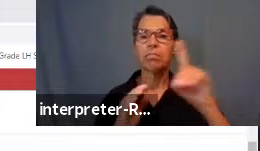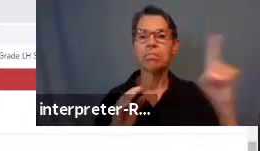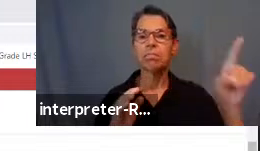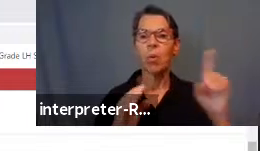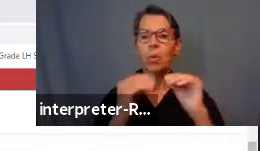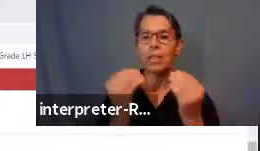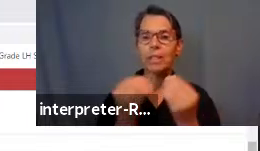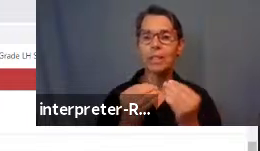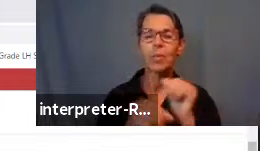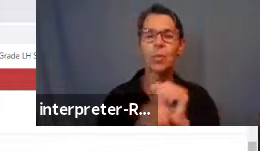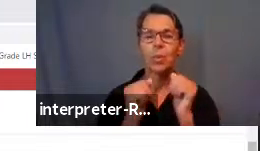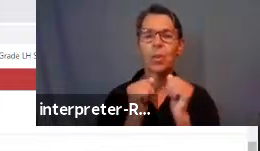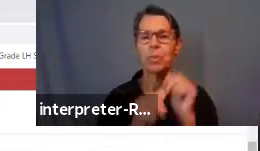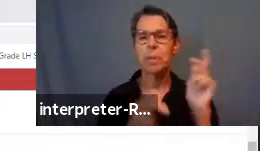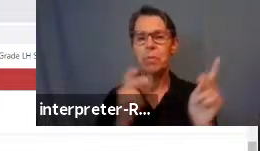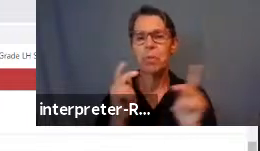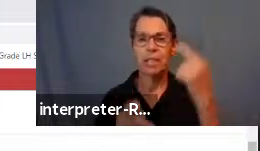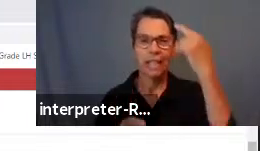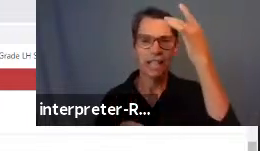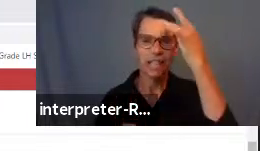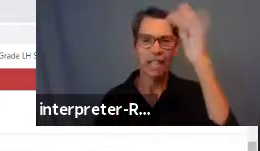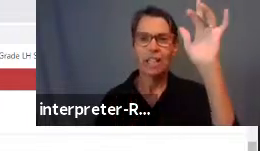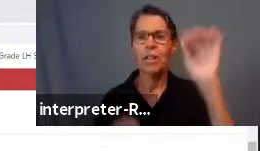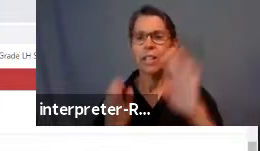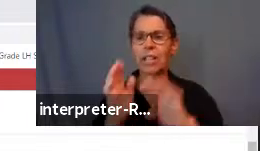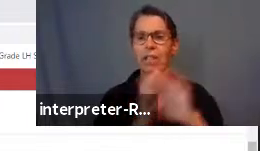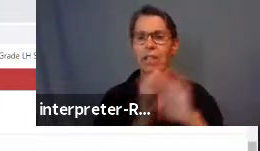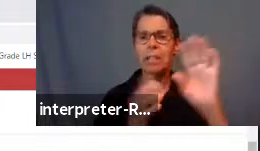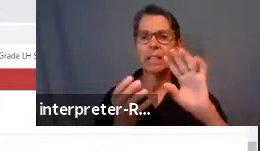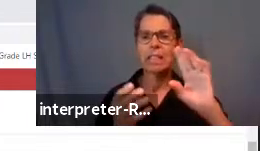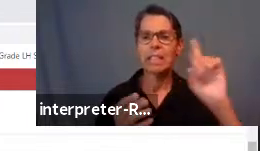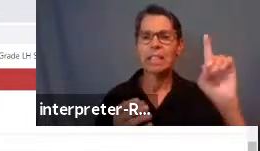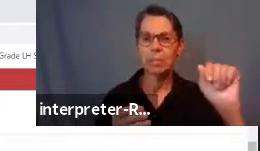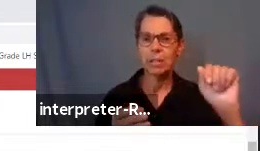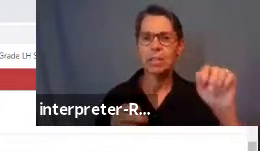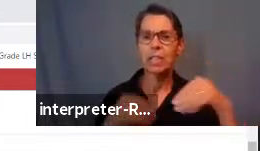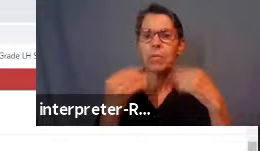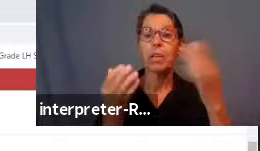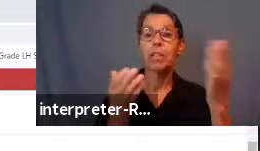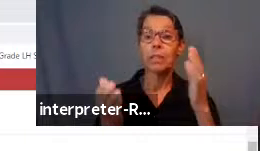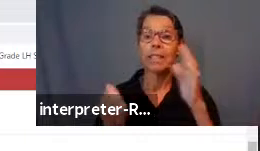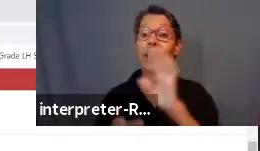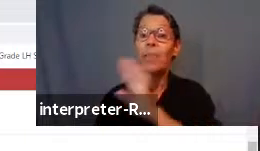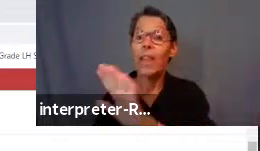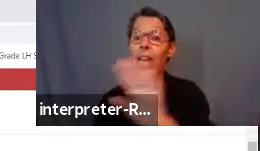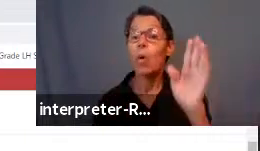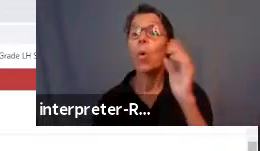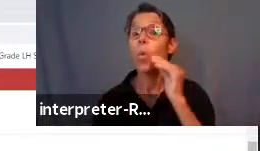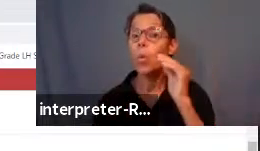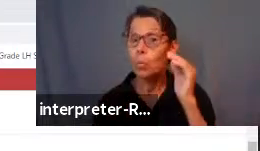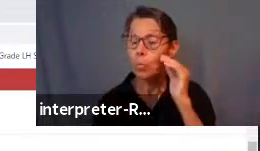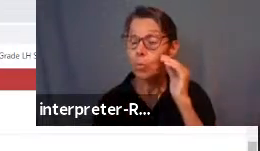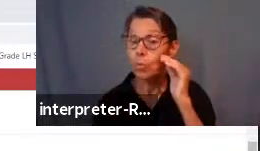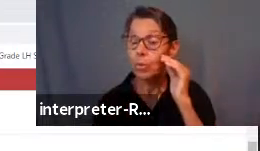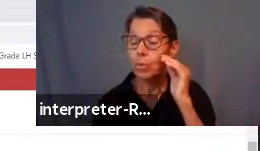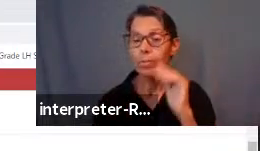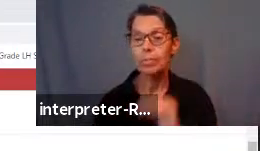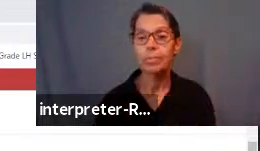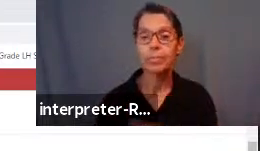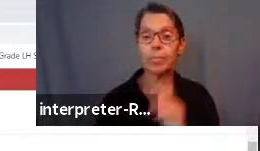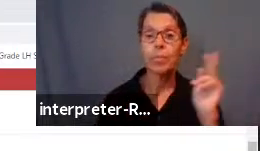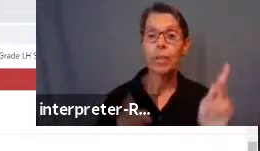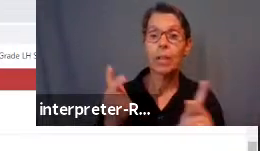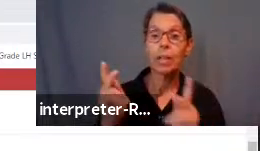with people with intellectual and developmental disabilities, providing services in their homes in the community. People with